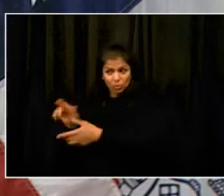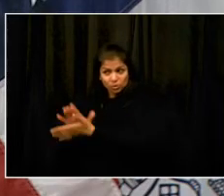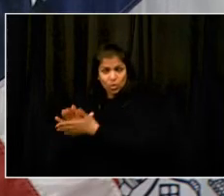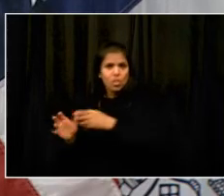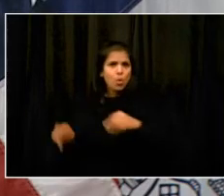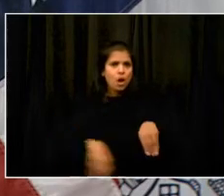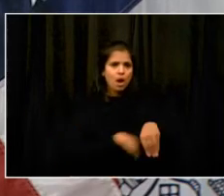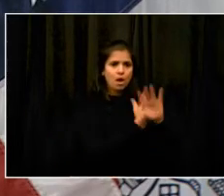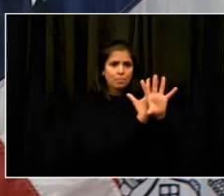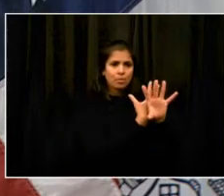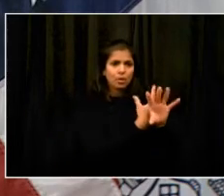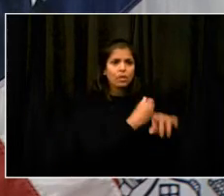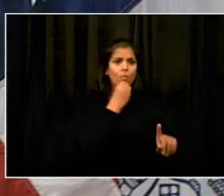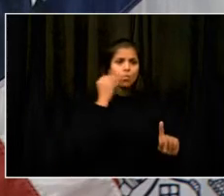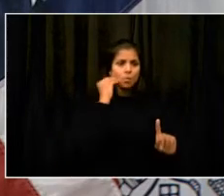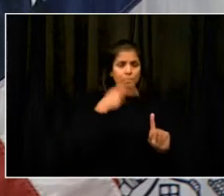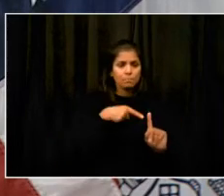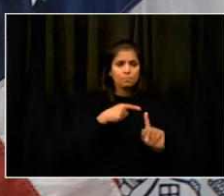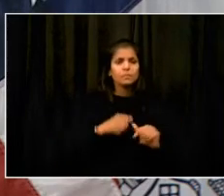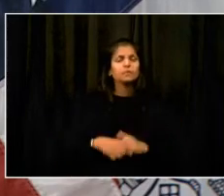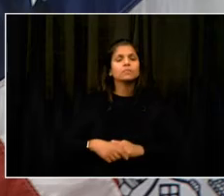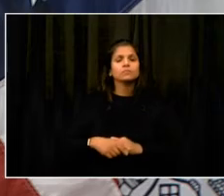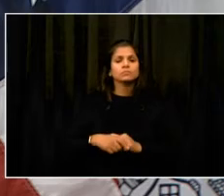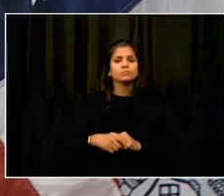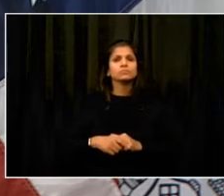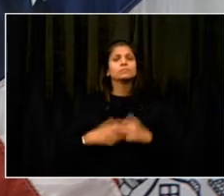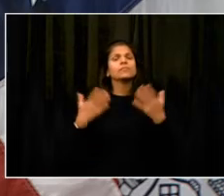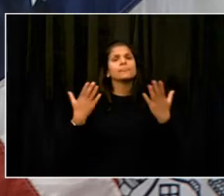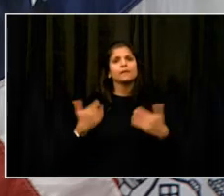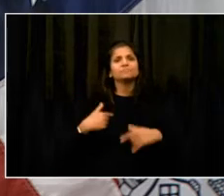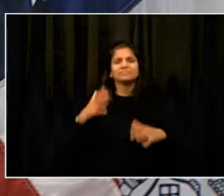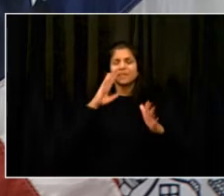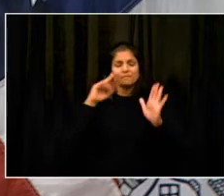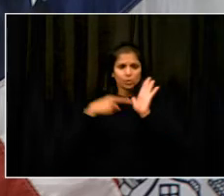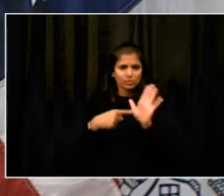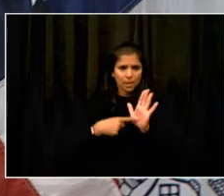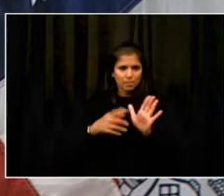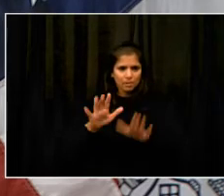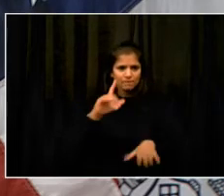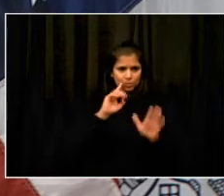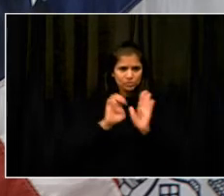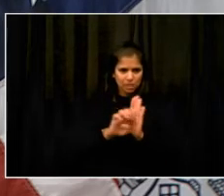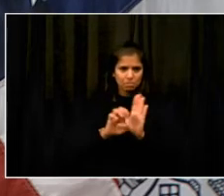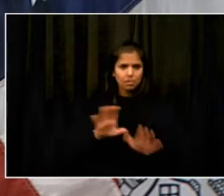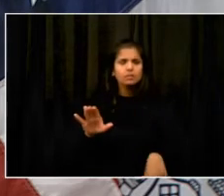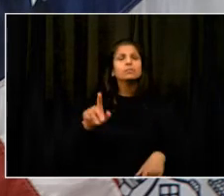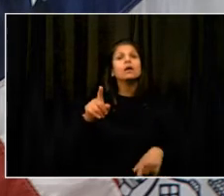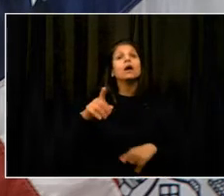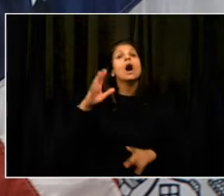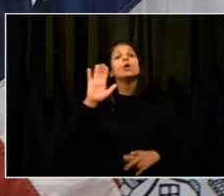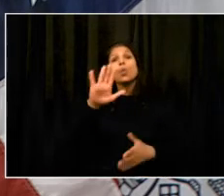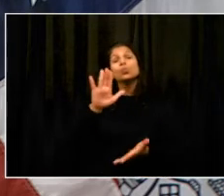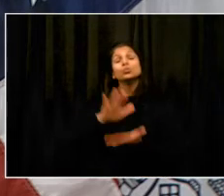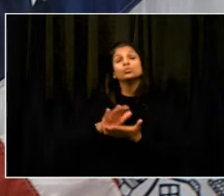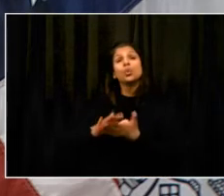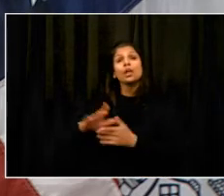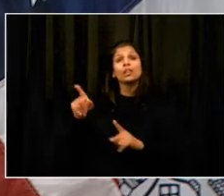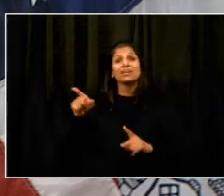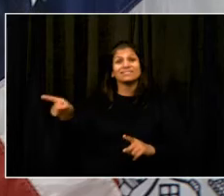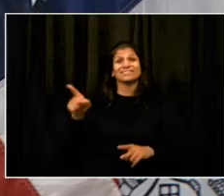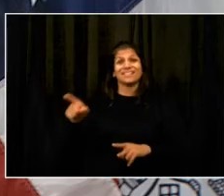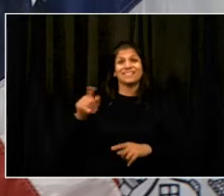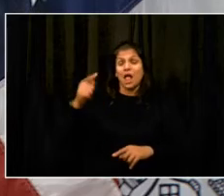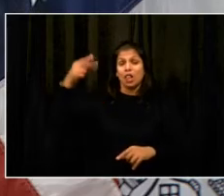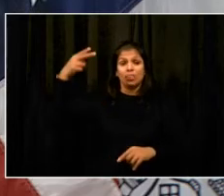that half the kids in theory will be coming in for in-person learning, and your classroom size